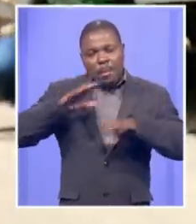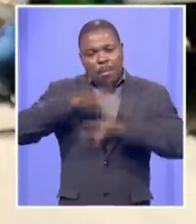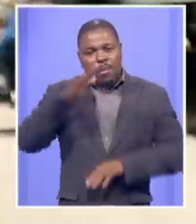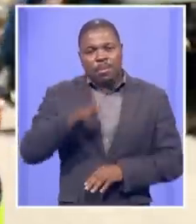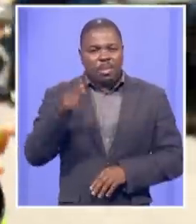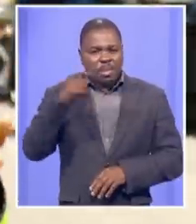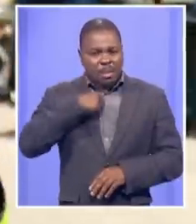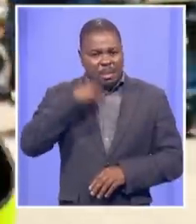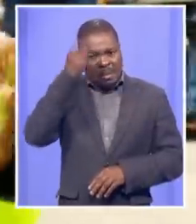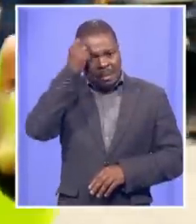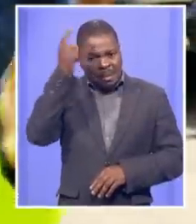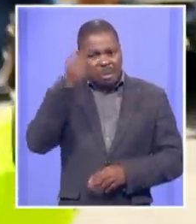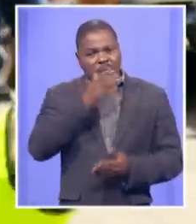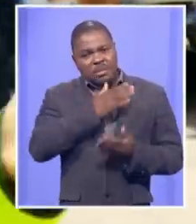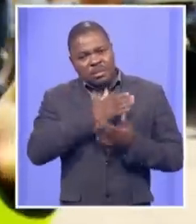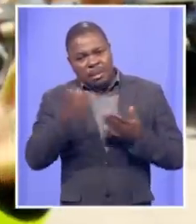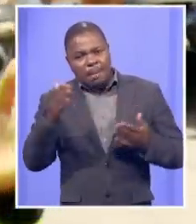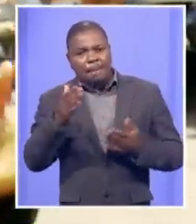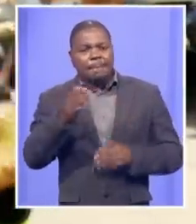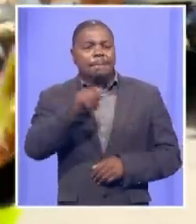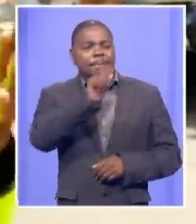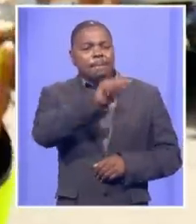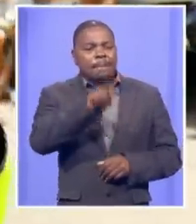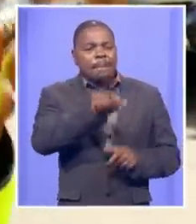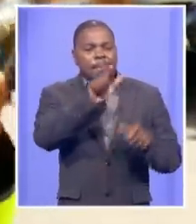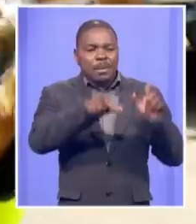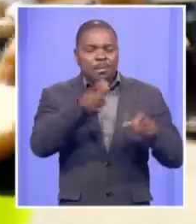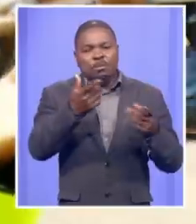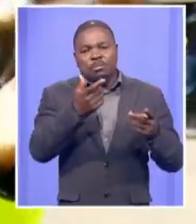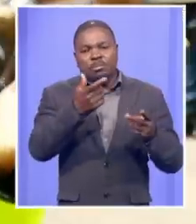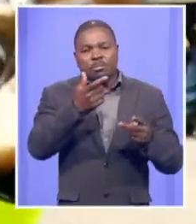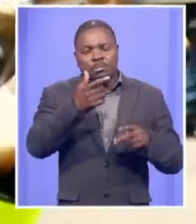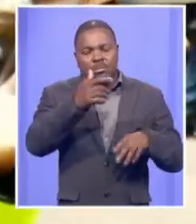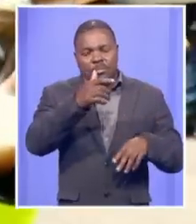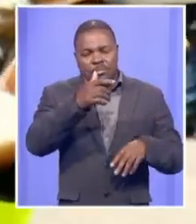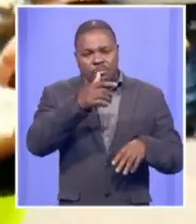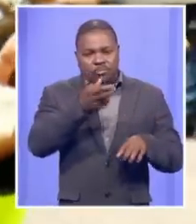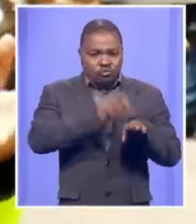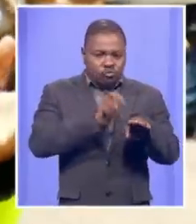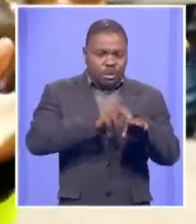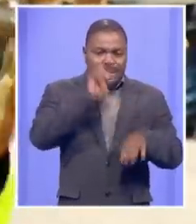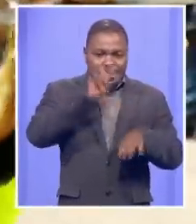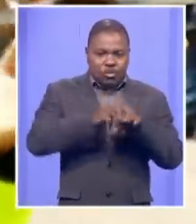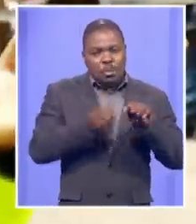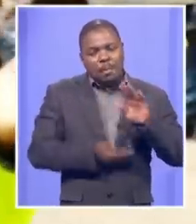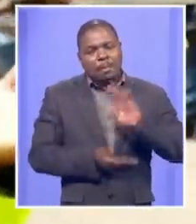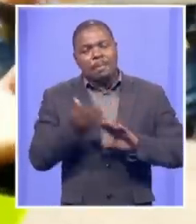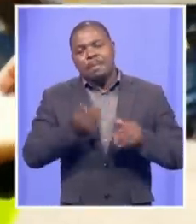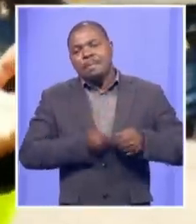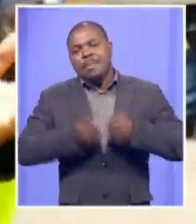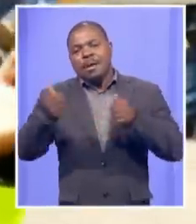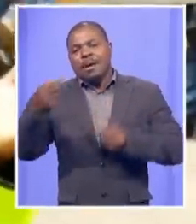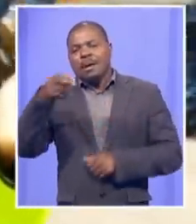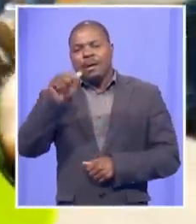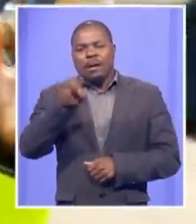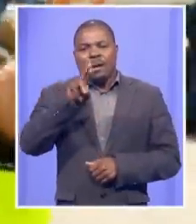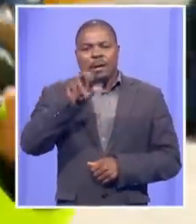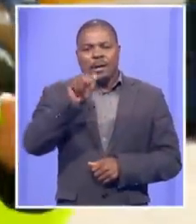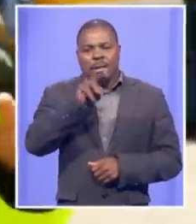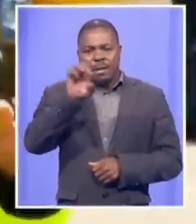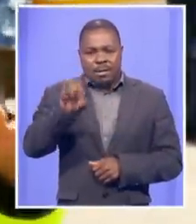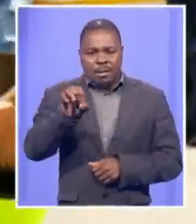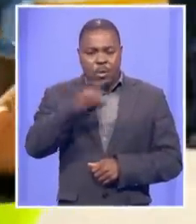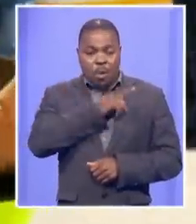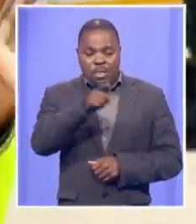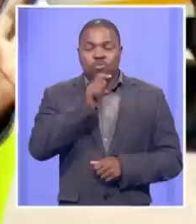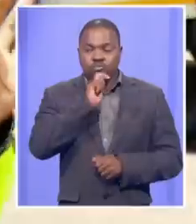some of the passengers obviously still need to make their way back to Harare, or end their journey, which was supposed to end in